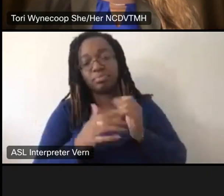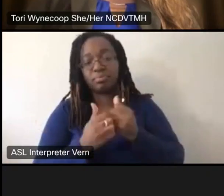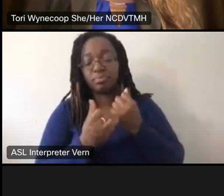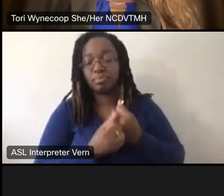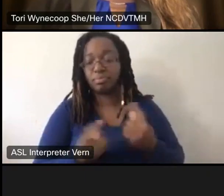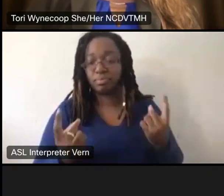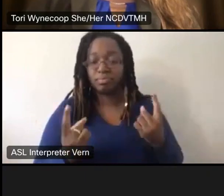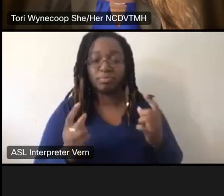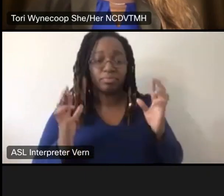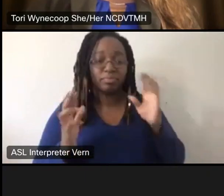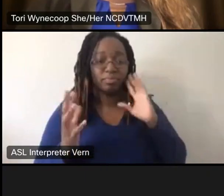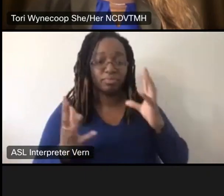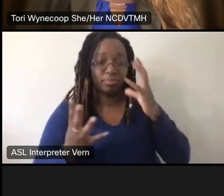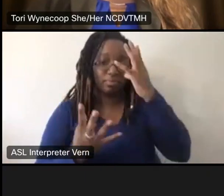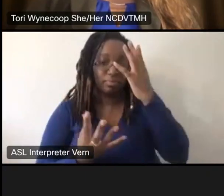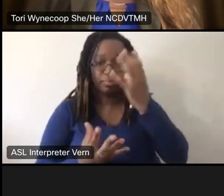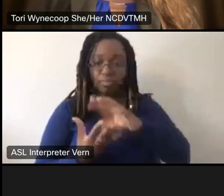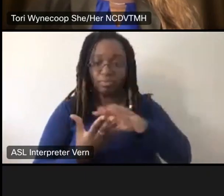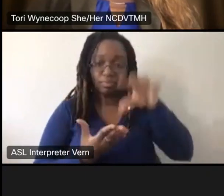from each other.